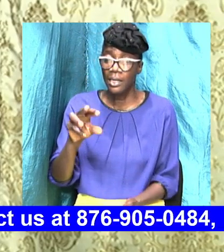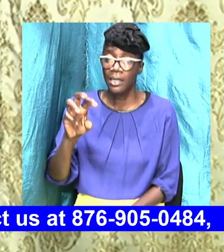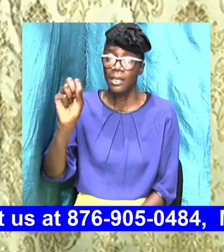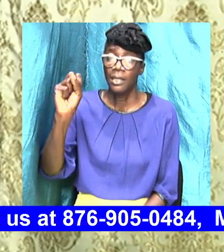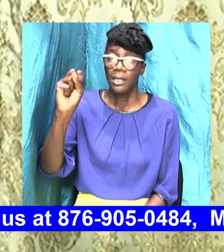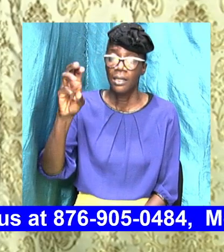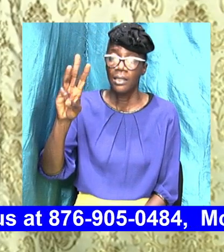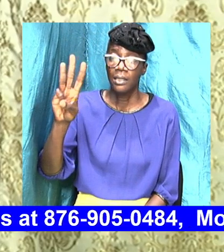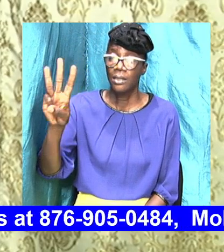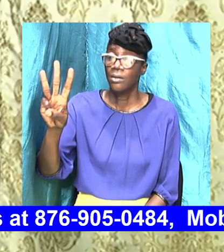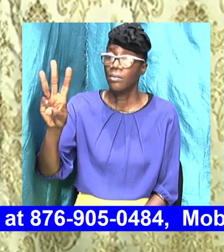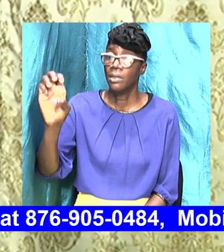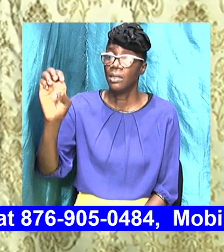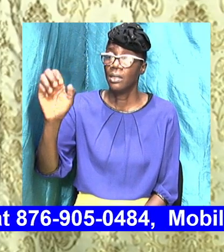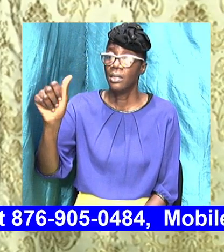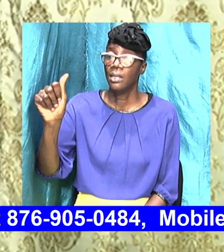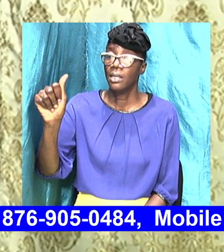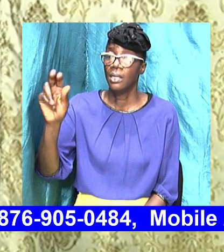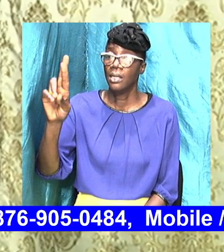But you're going to find yourself swearing.